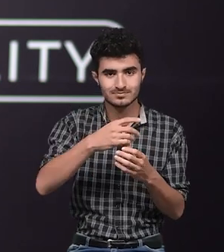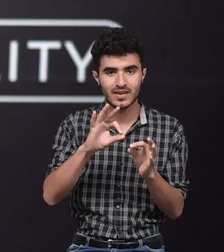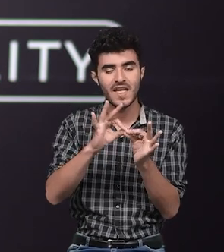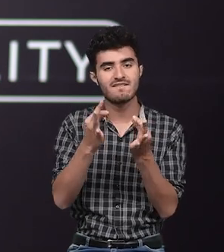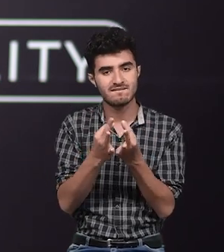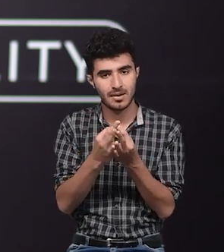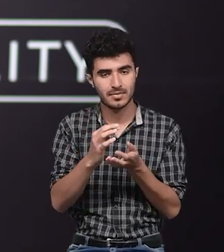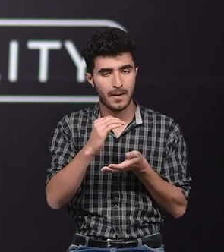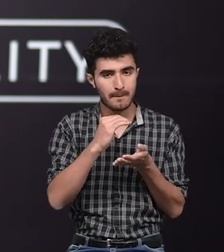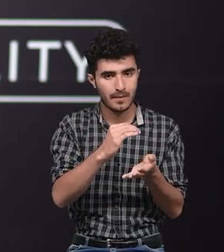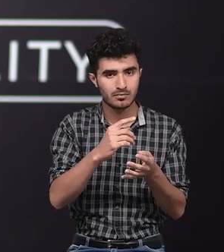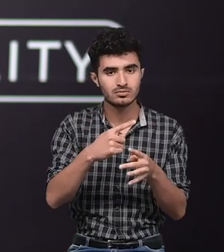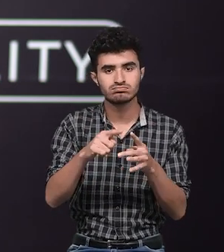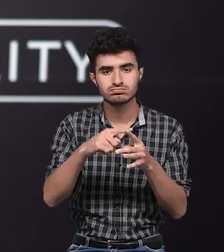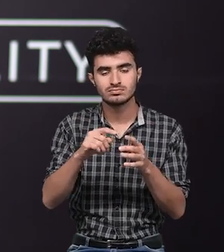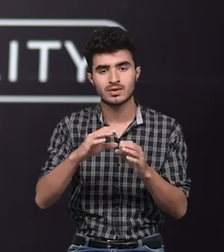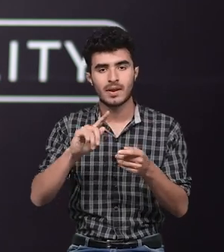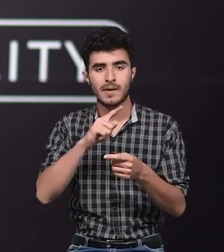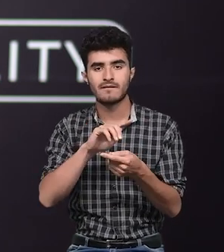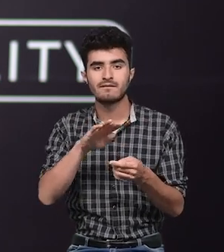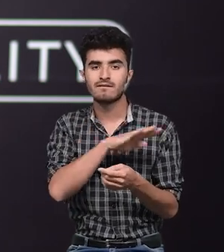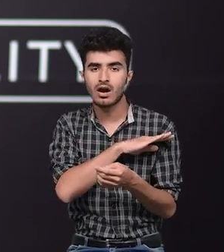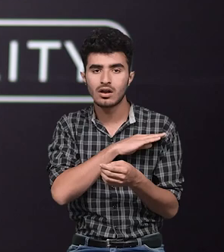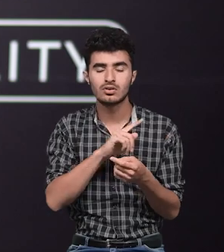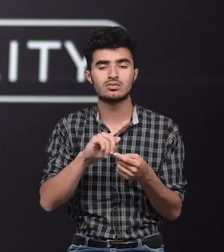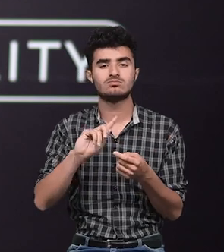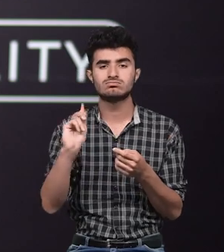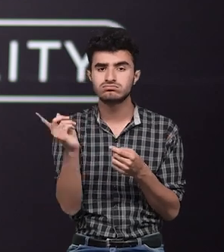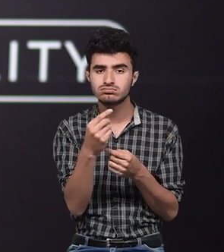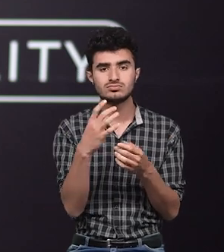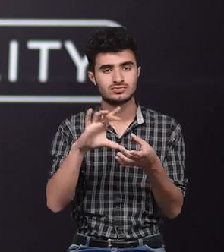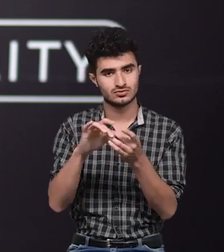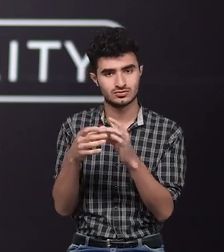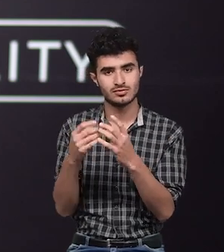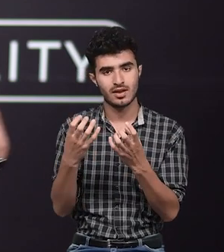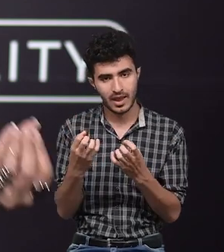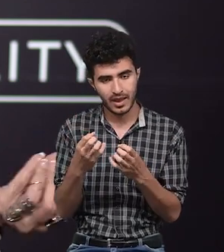or even just a simple housewife, even just with her